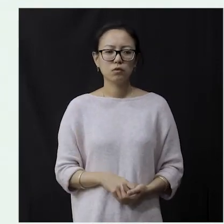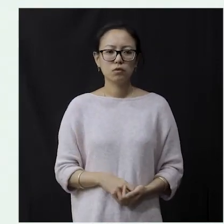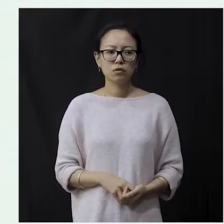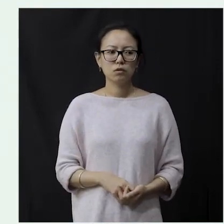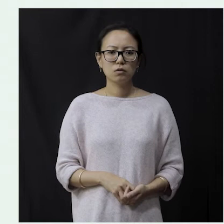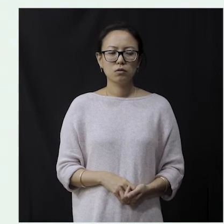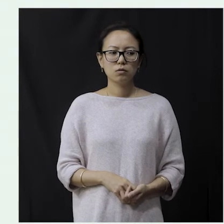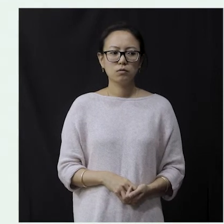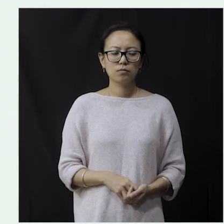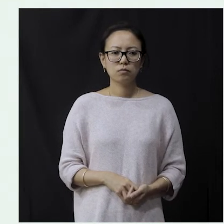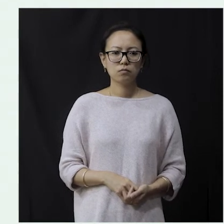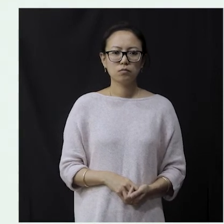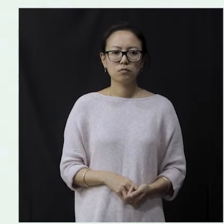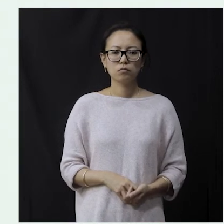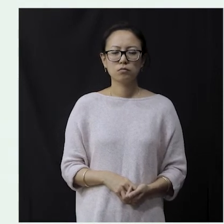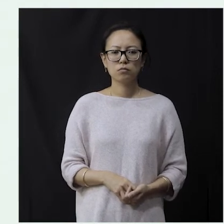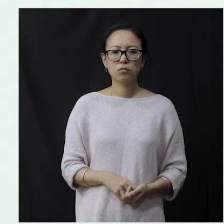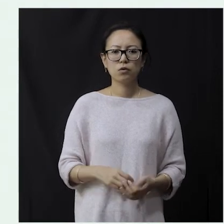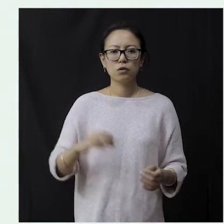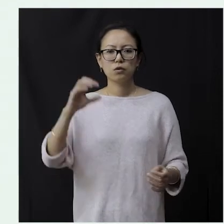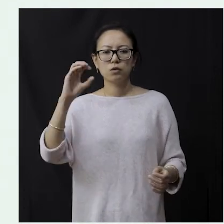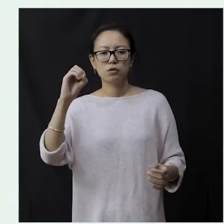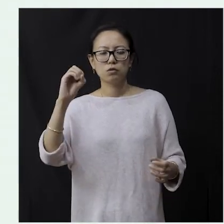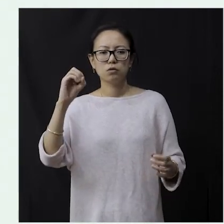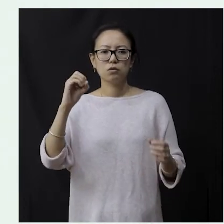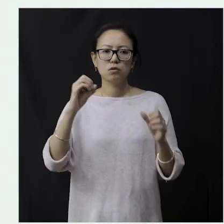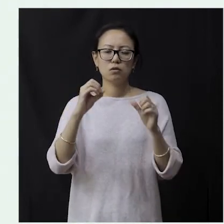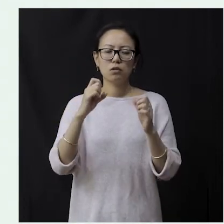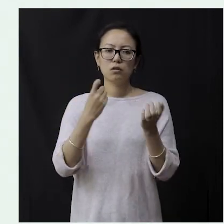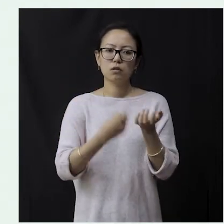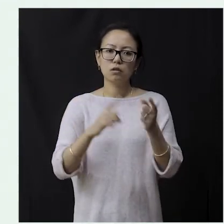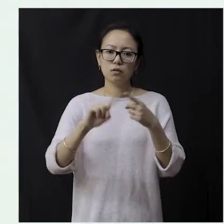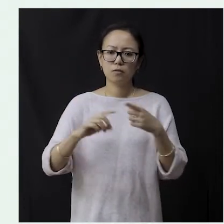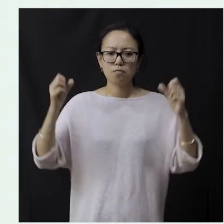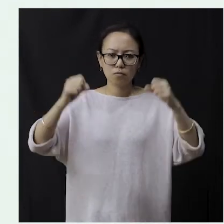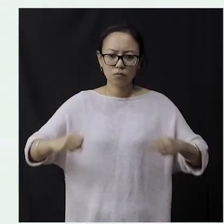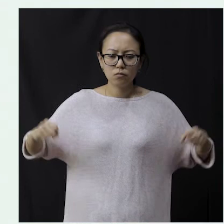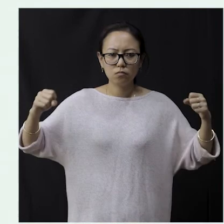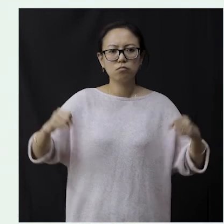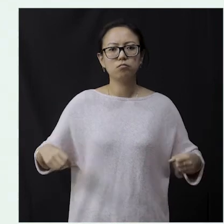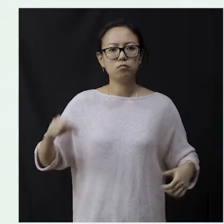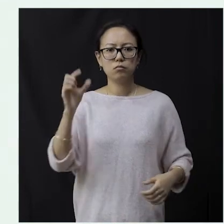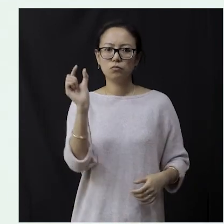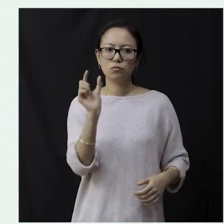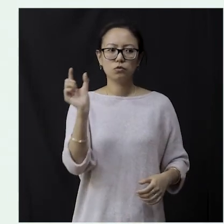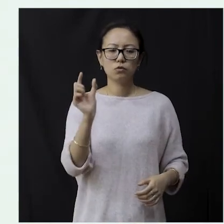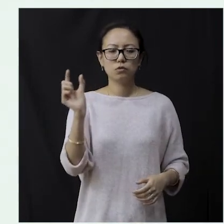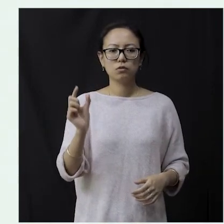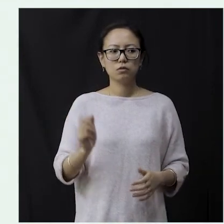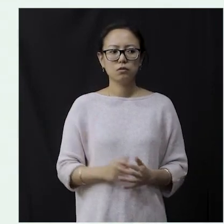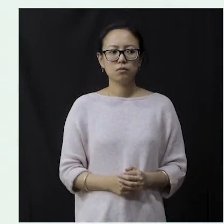wood, okay. So he have to pull it, he have to take it into different directions in order to use